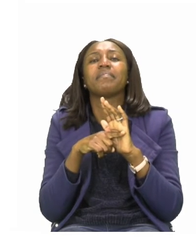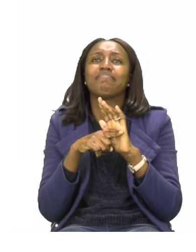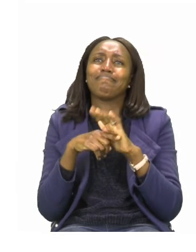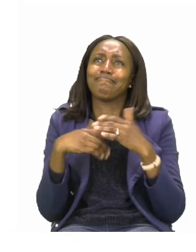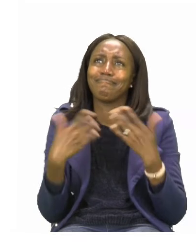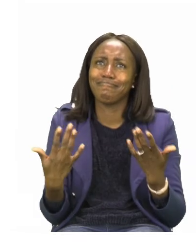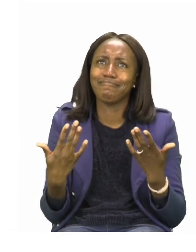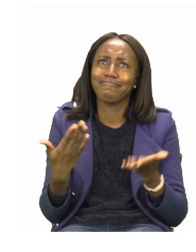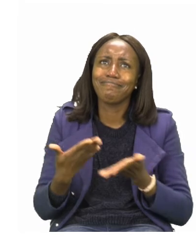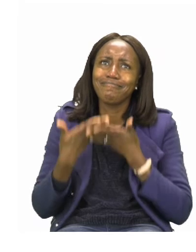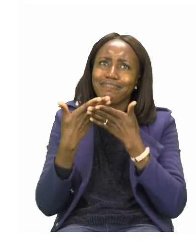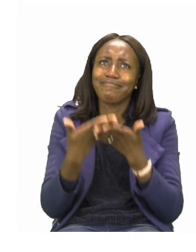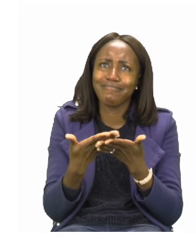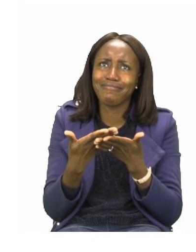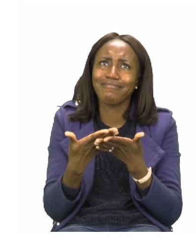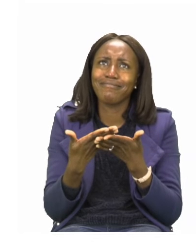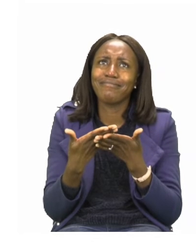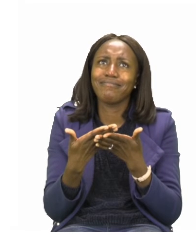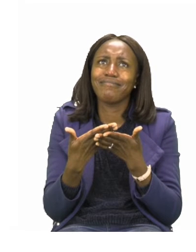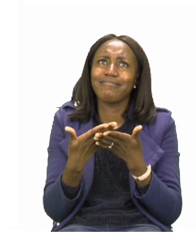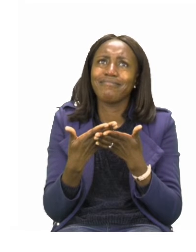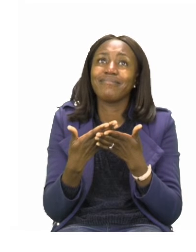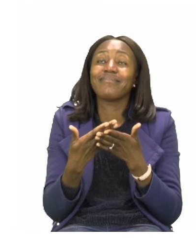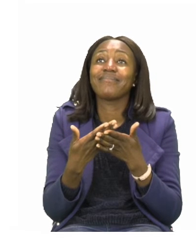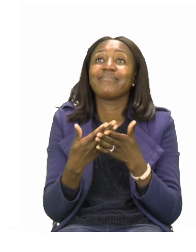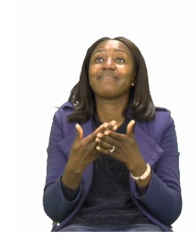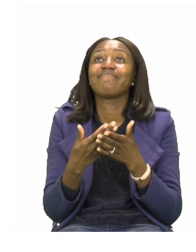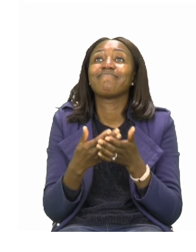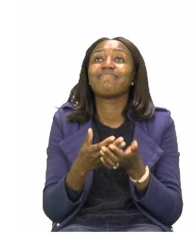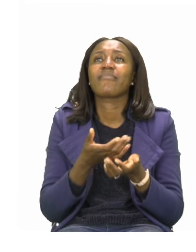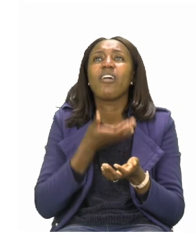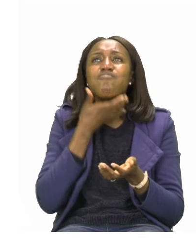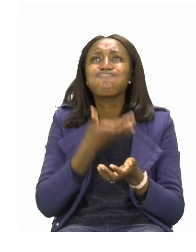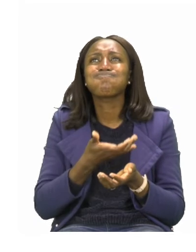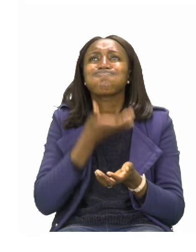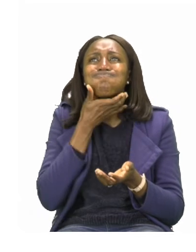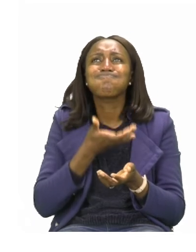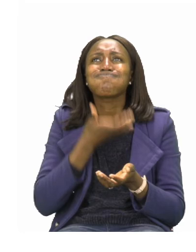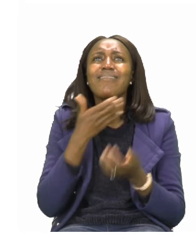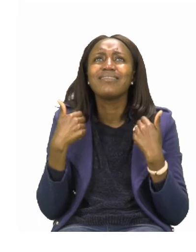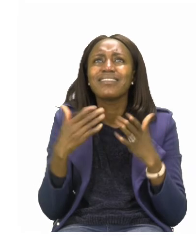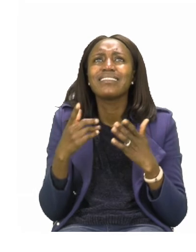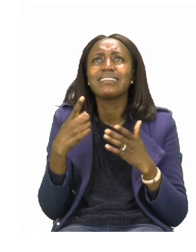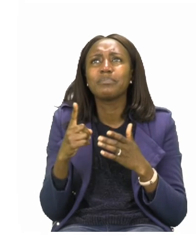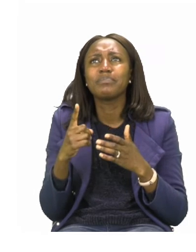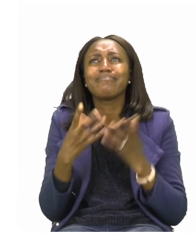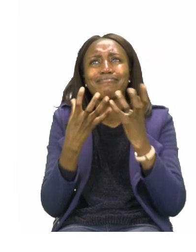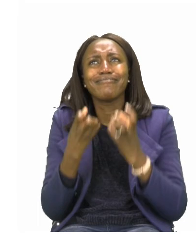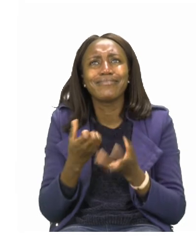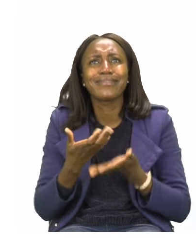help Benny to complete the race. Now, as you can see, he's at the starting point and he needs to get to